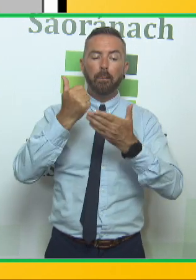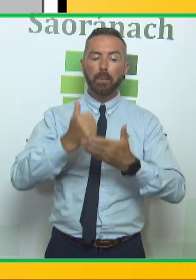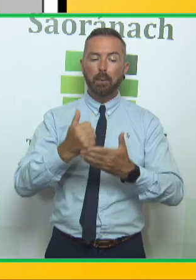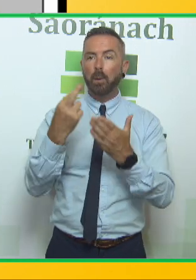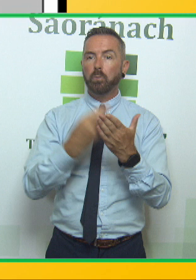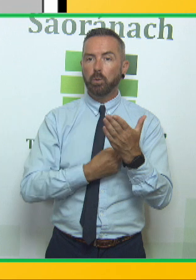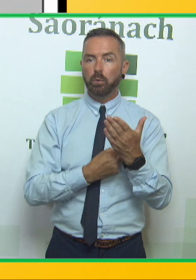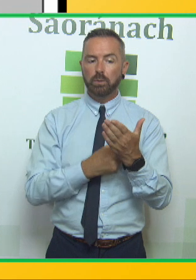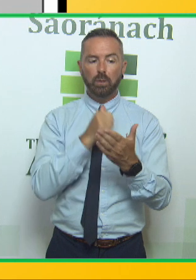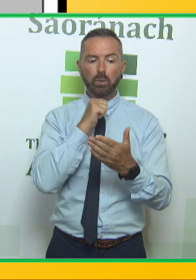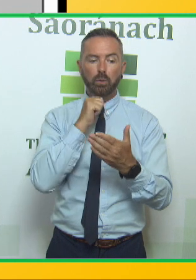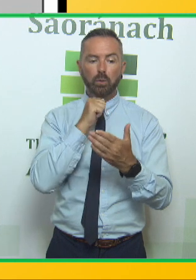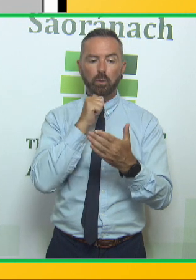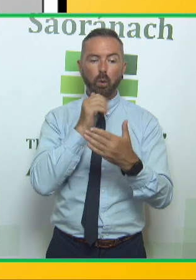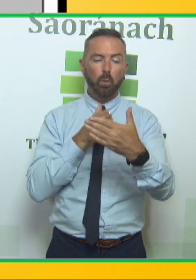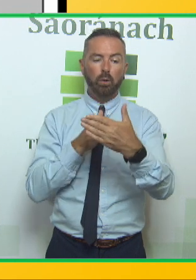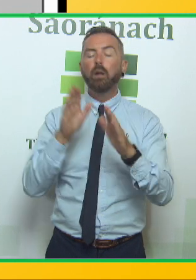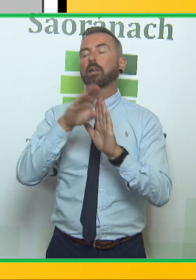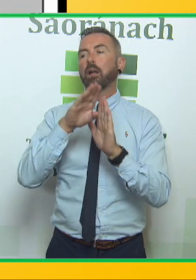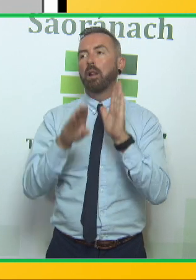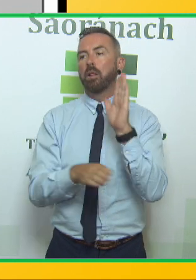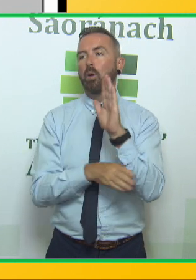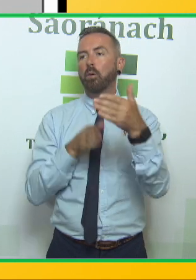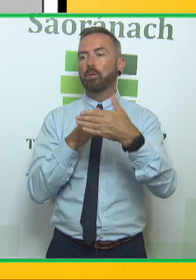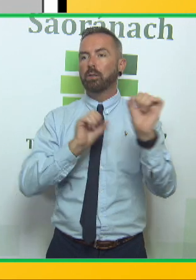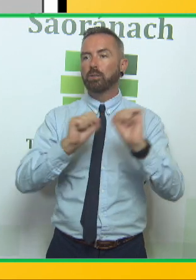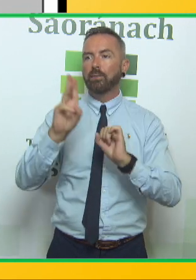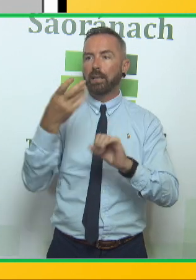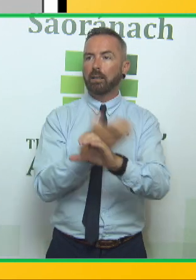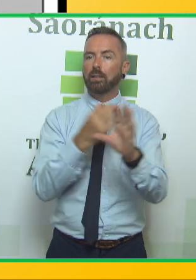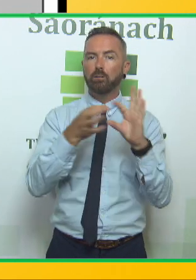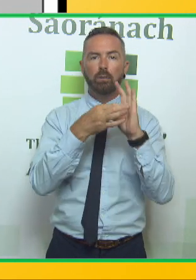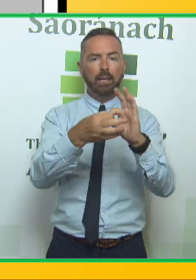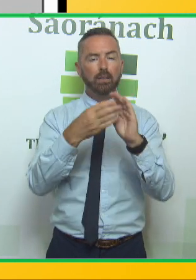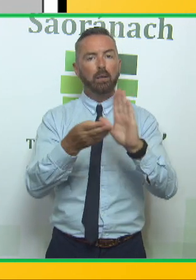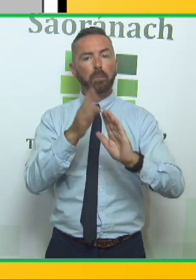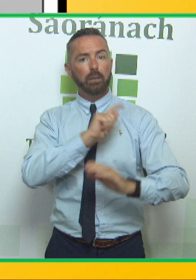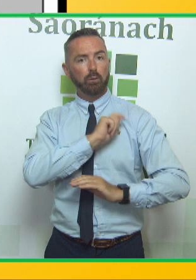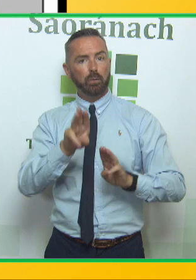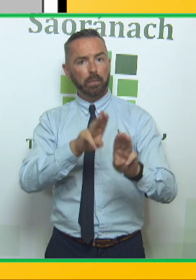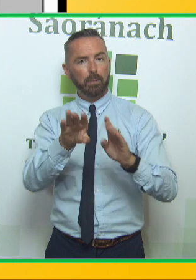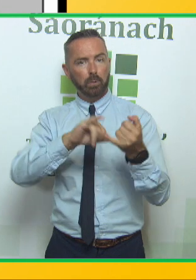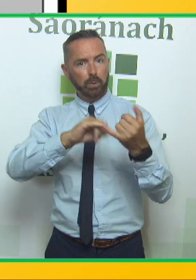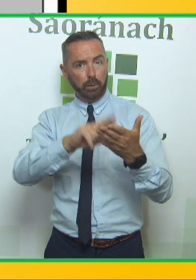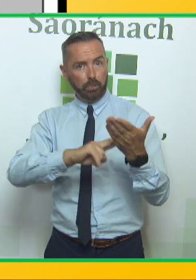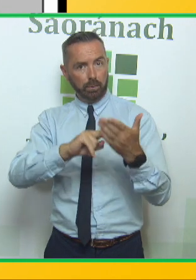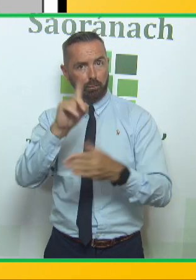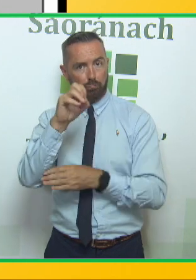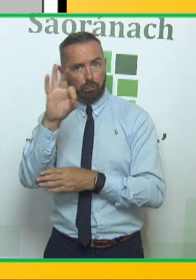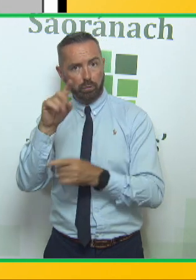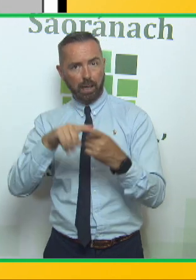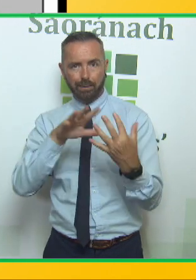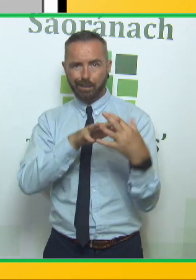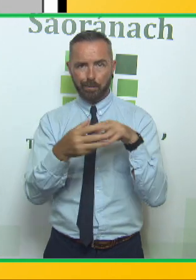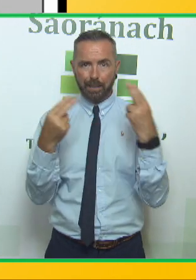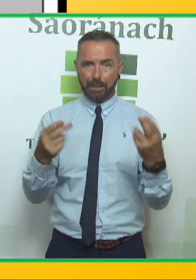rules, low threshold services are able to maintain relationships, to build trust with people who use drugs and who have complex needs, as I've mentioned